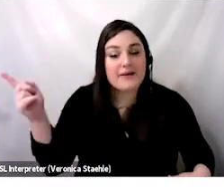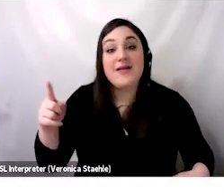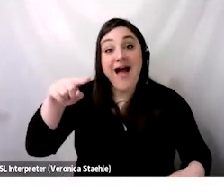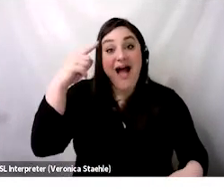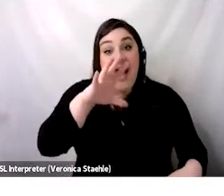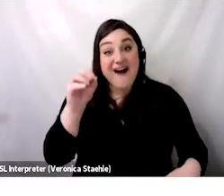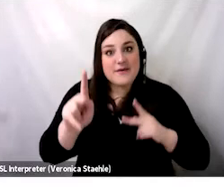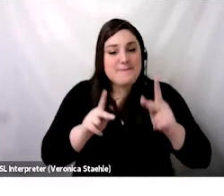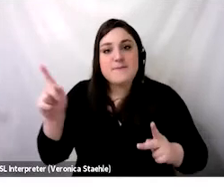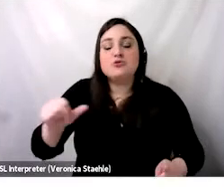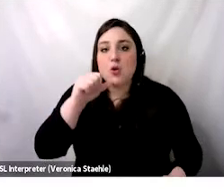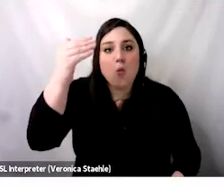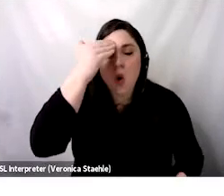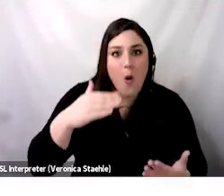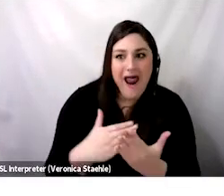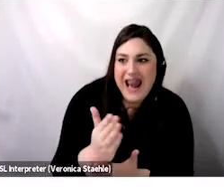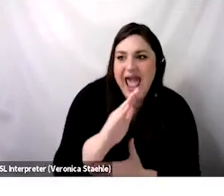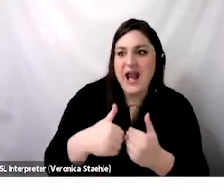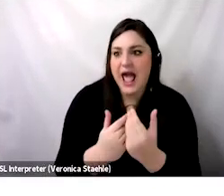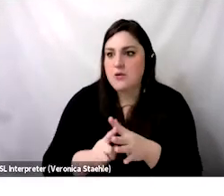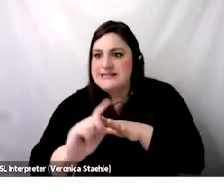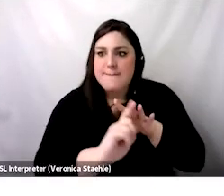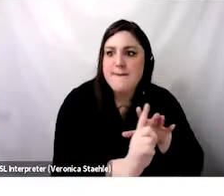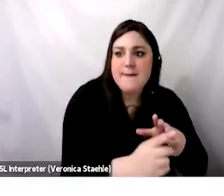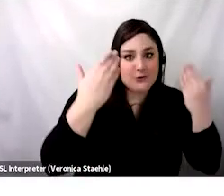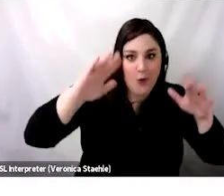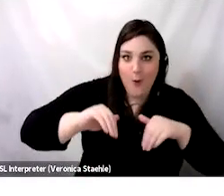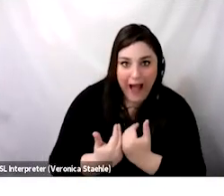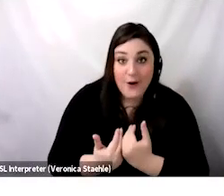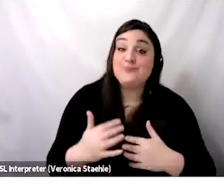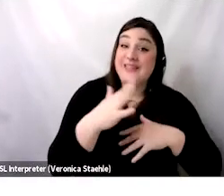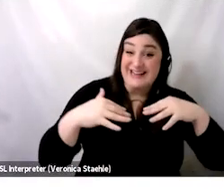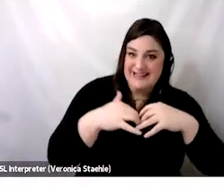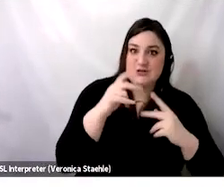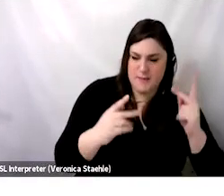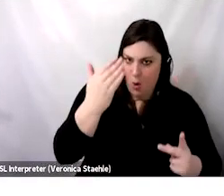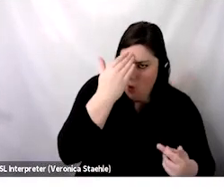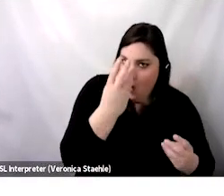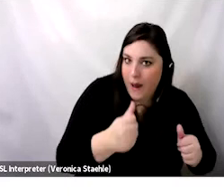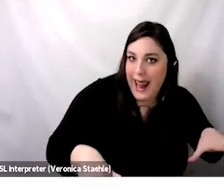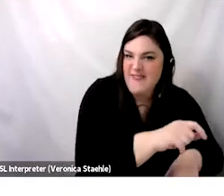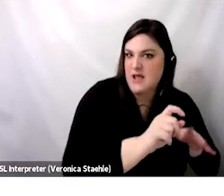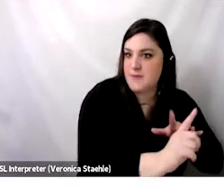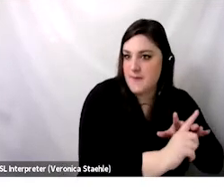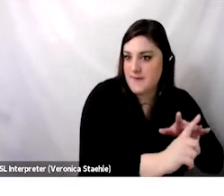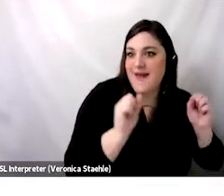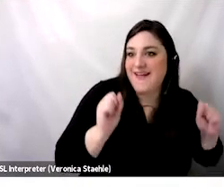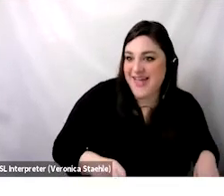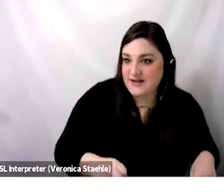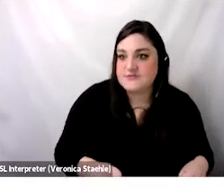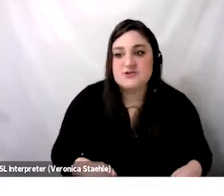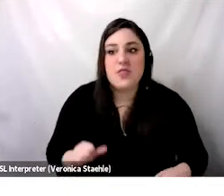And indentured servants were bound by British law, and they could go back as needed. But then